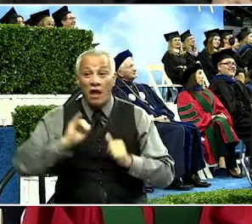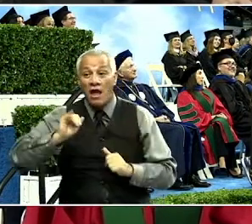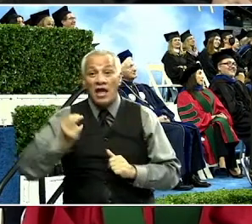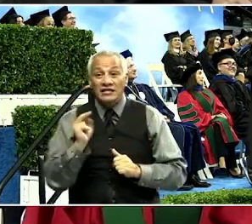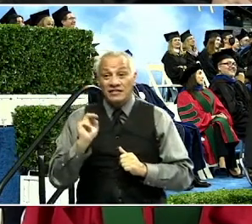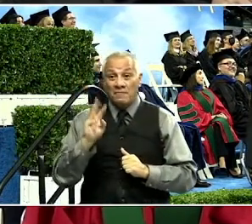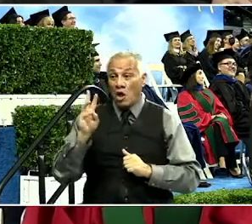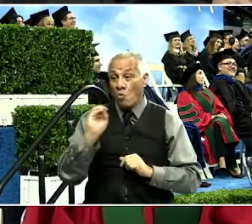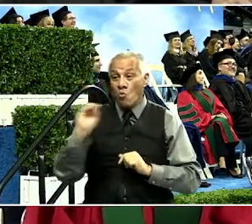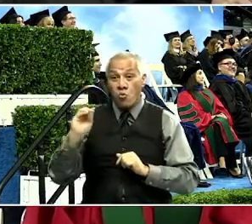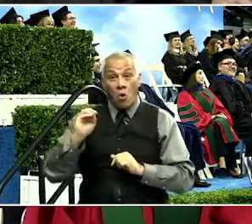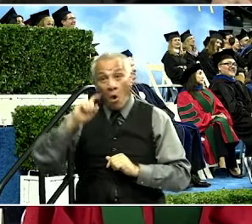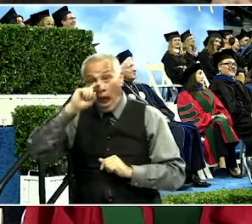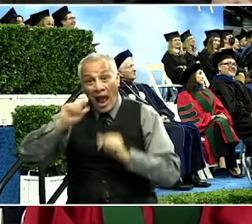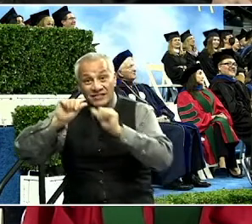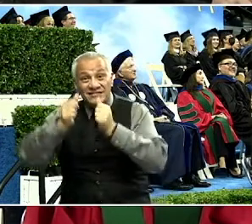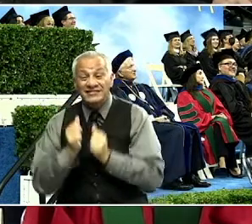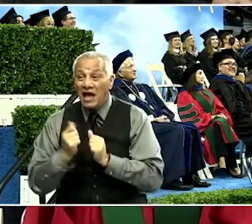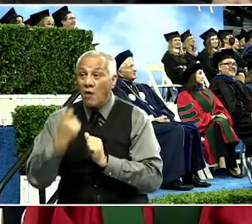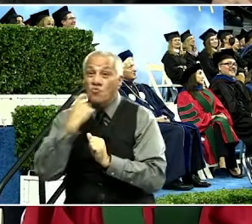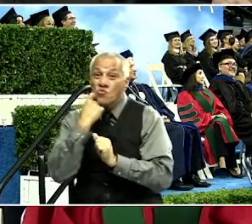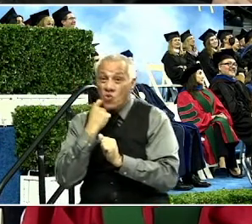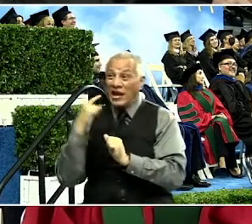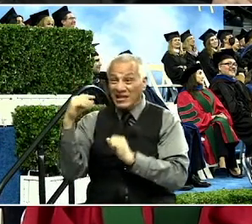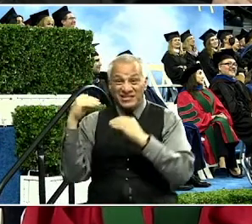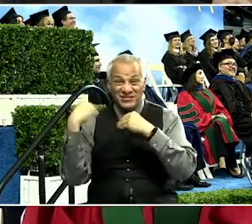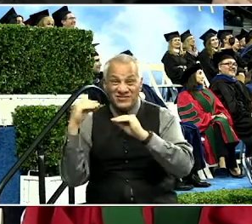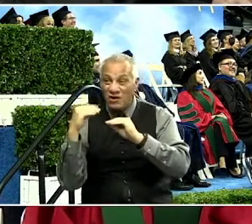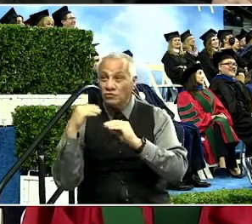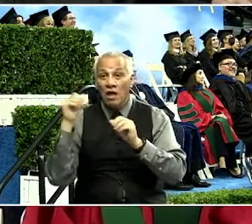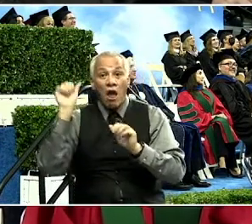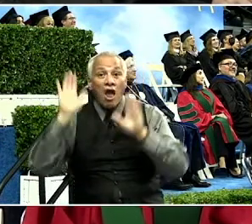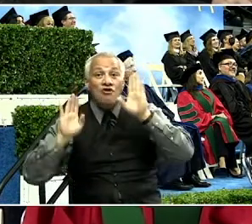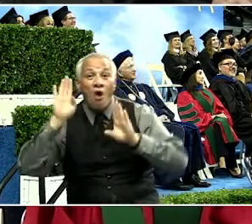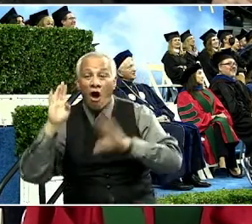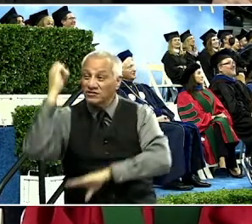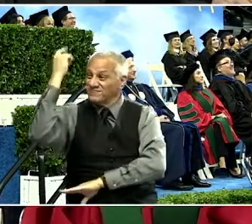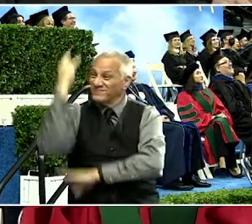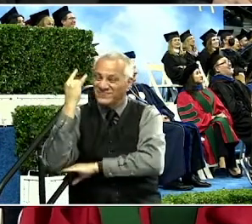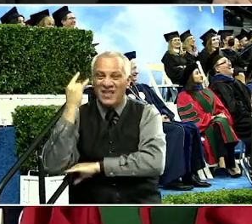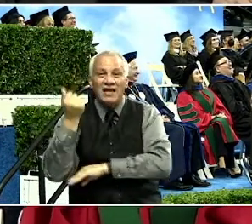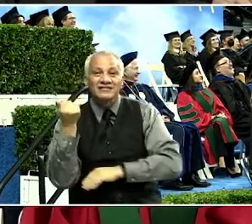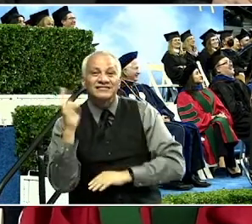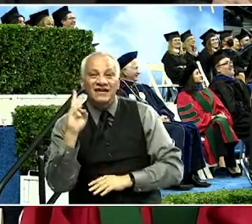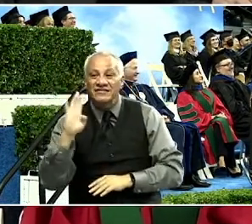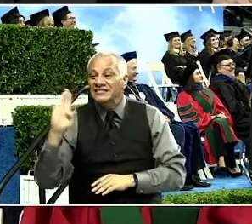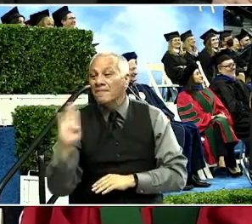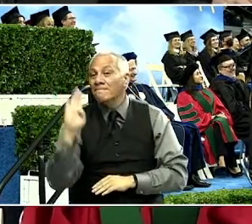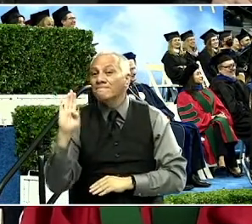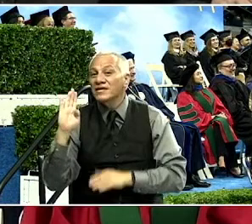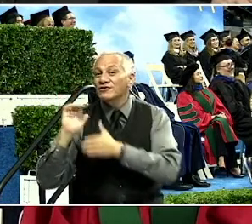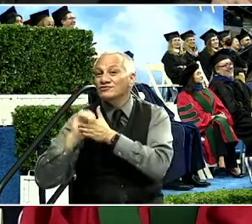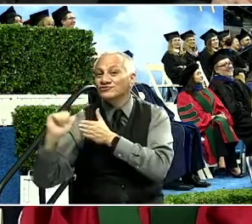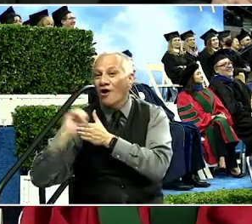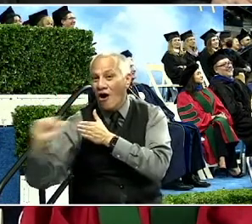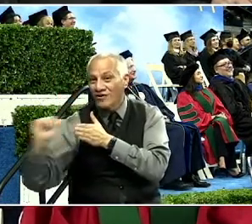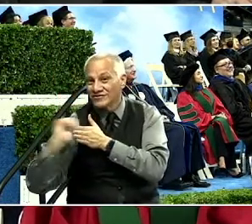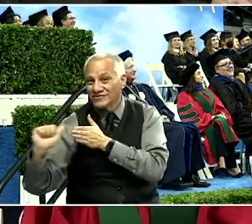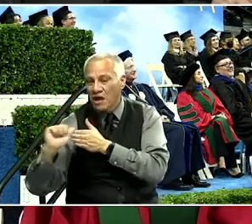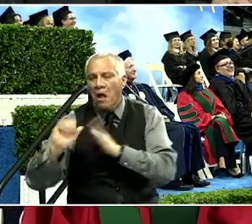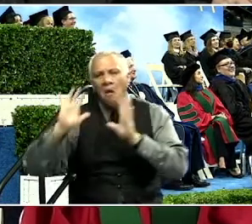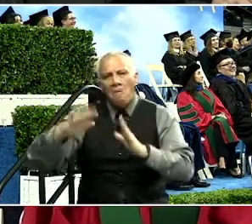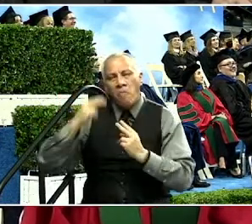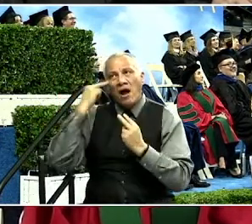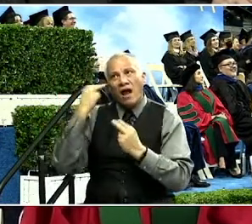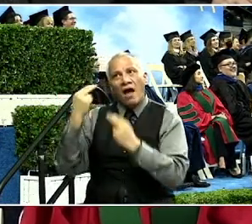action figure recently sold at auction for a record-breaking $17 billion. But I'm not thinking of any of